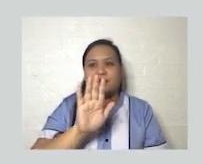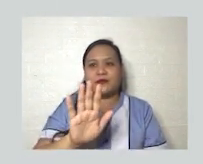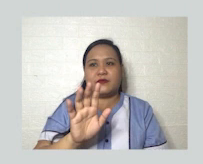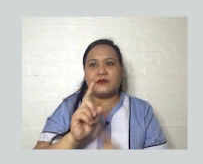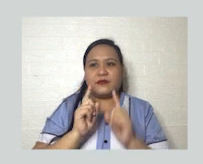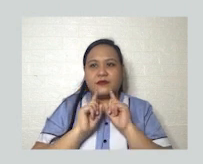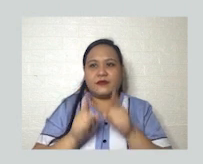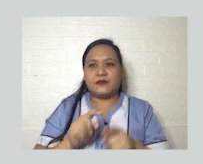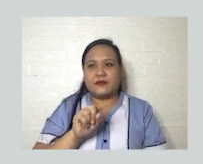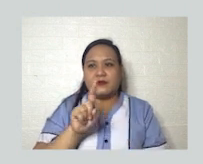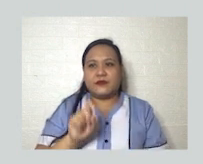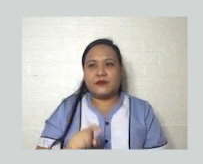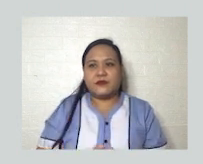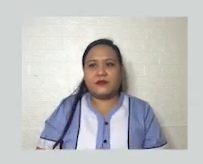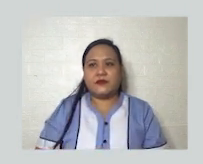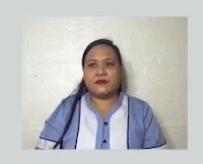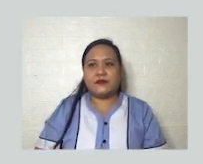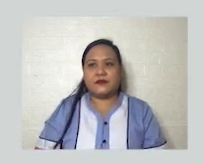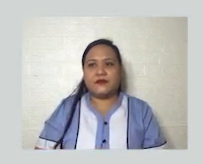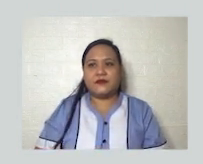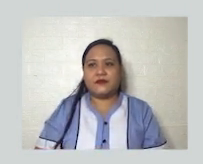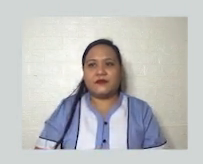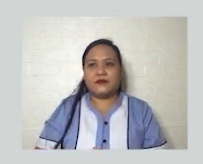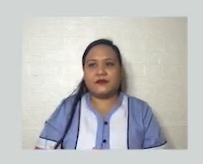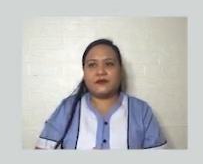What is your answer?